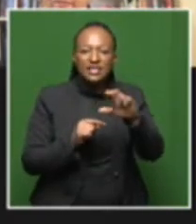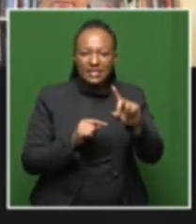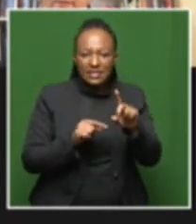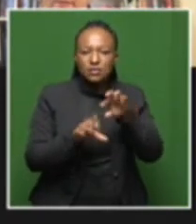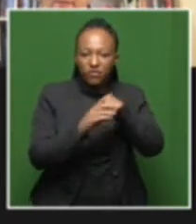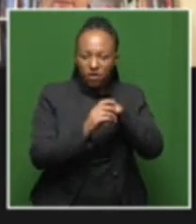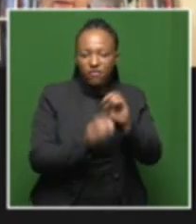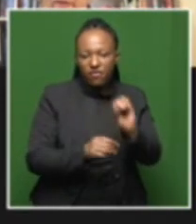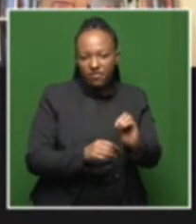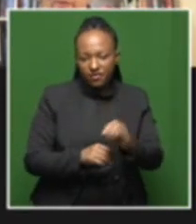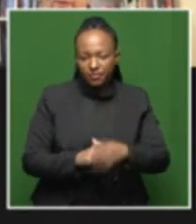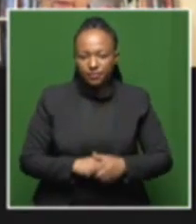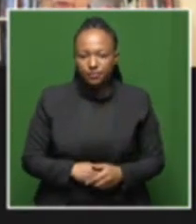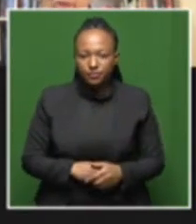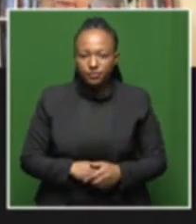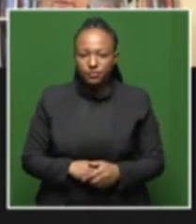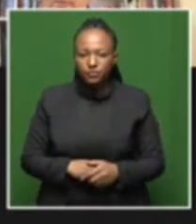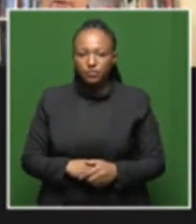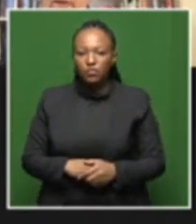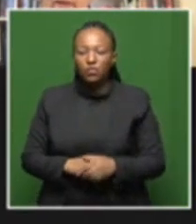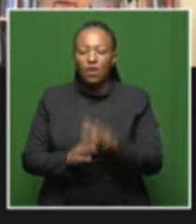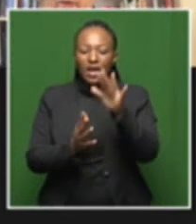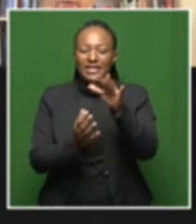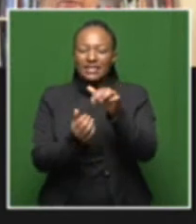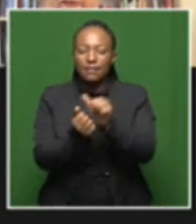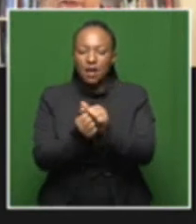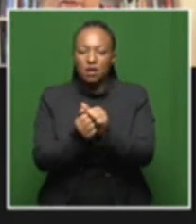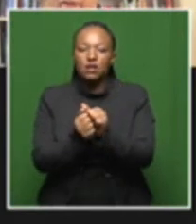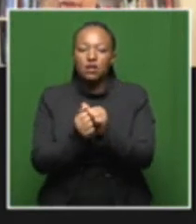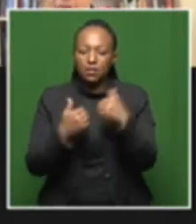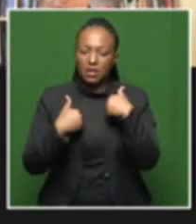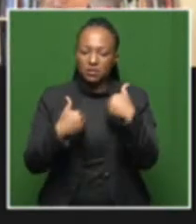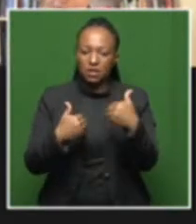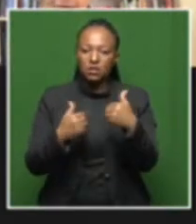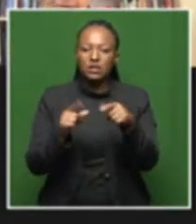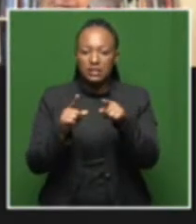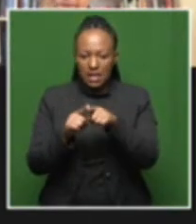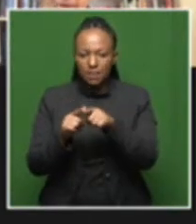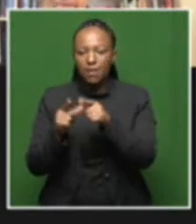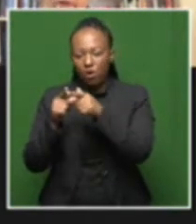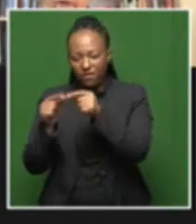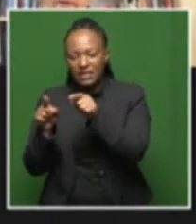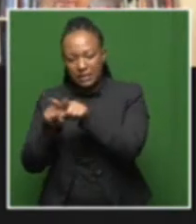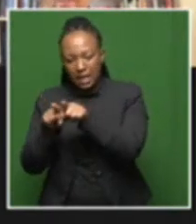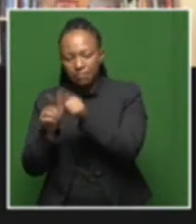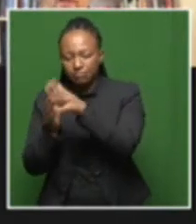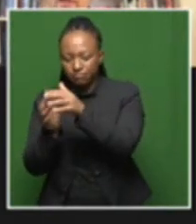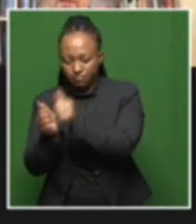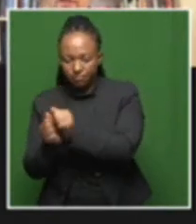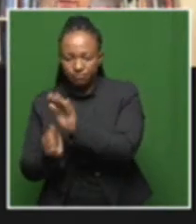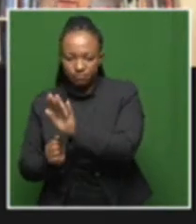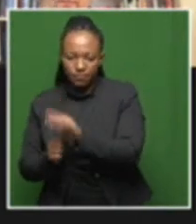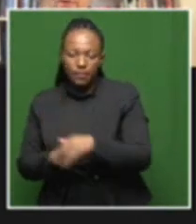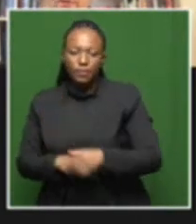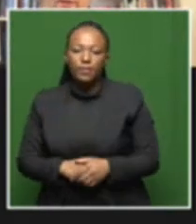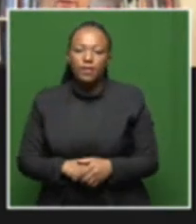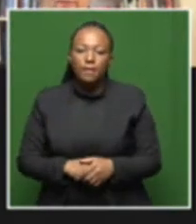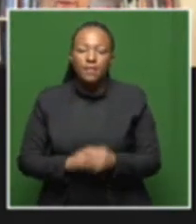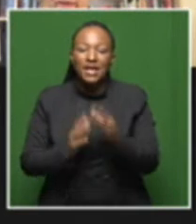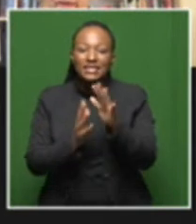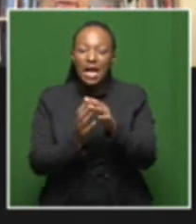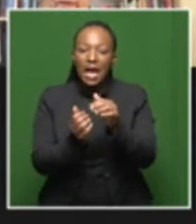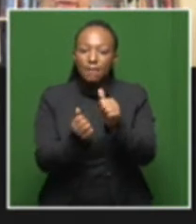For simplicity, I will start with a summary, and I will finish also with the same summary. Yeah. So the summary of